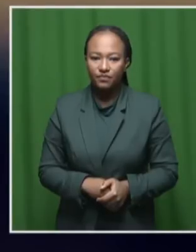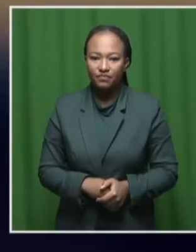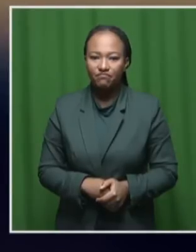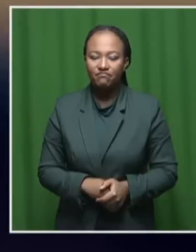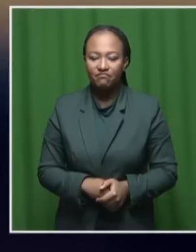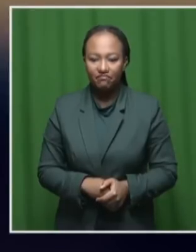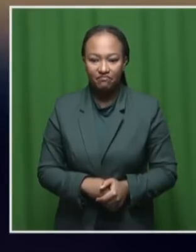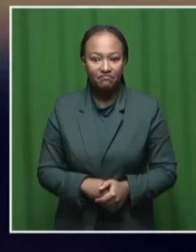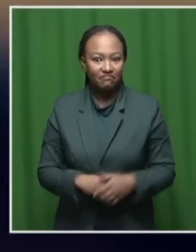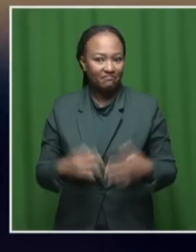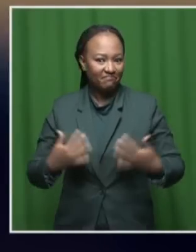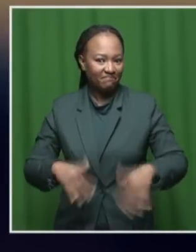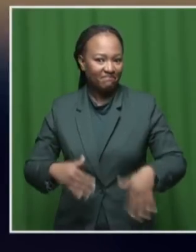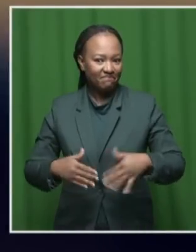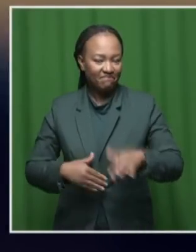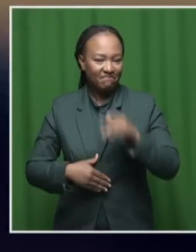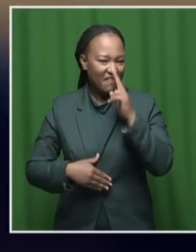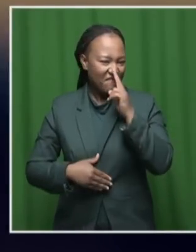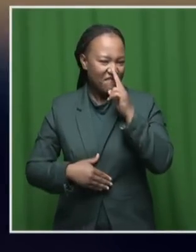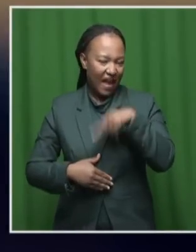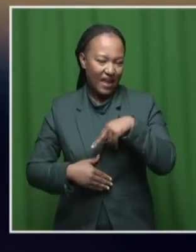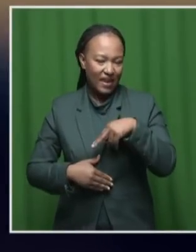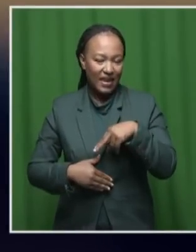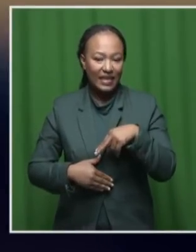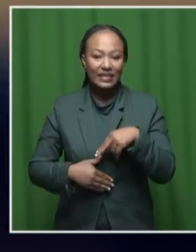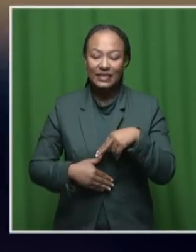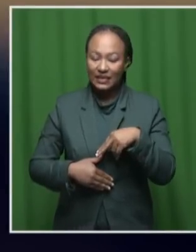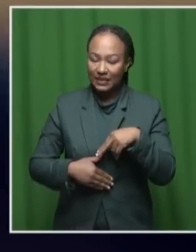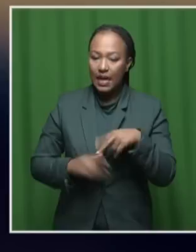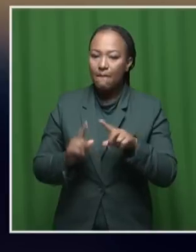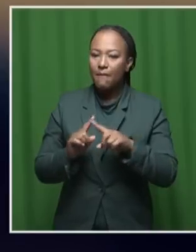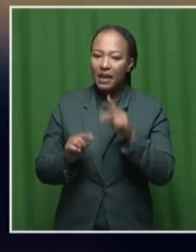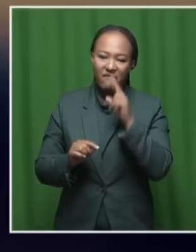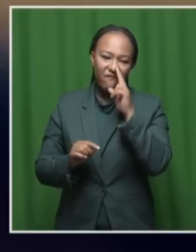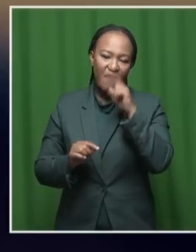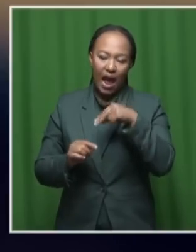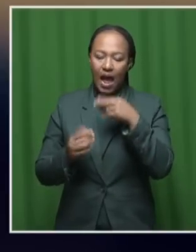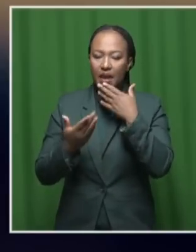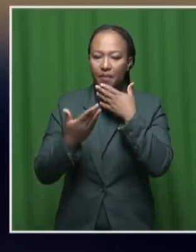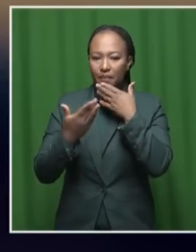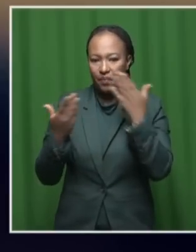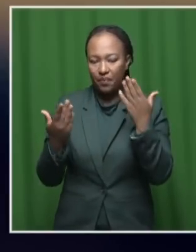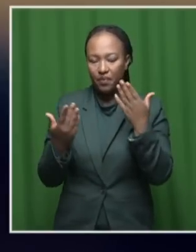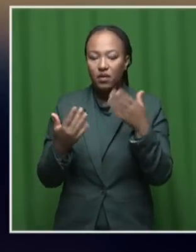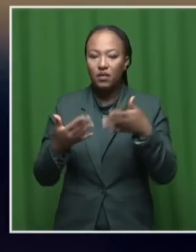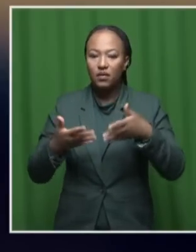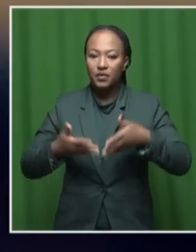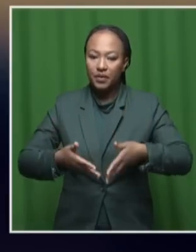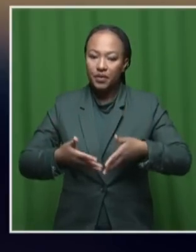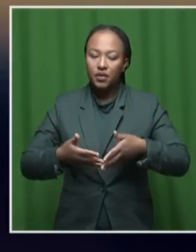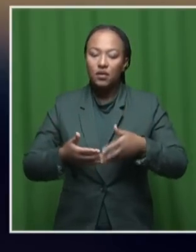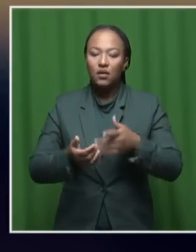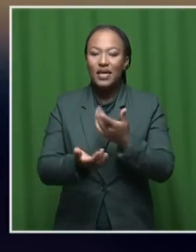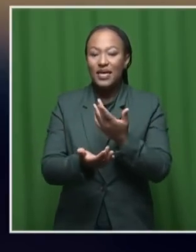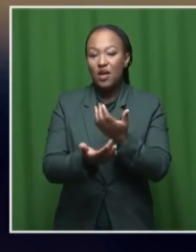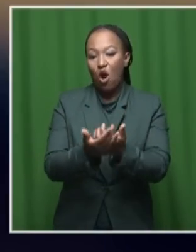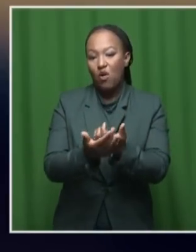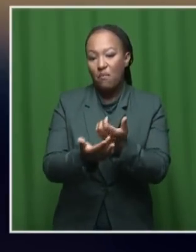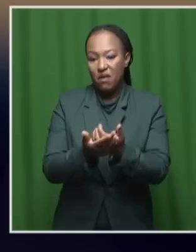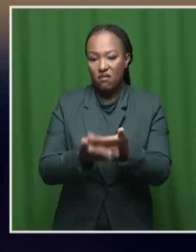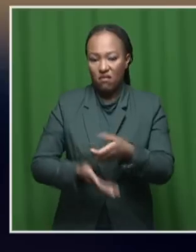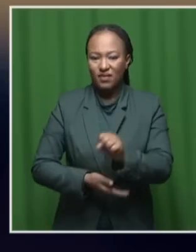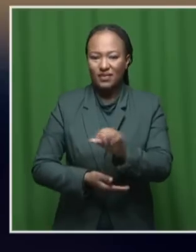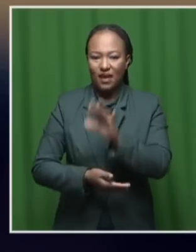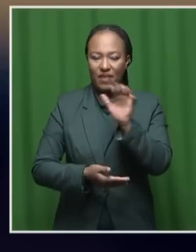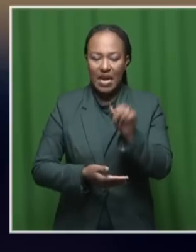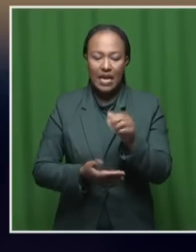Well, that looked like a lot of fun. What's not so much fun, though, is our reality as it pertains to our economic conditions. Now,